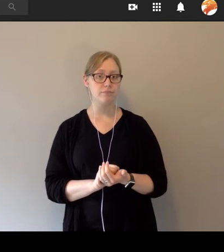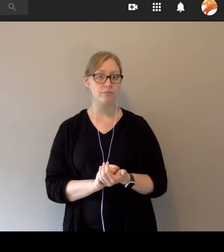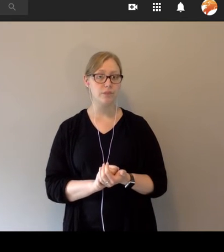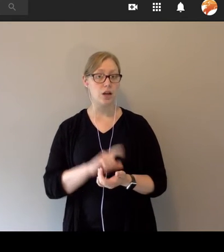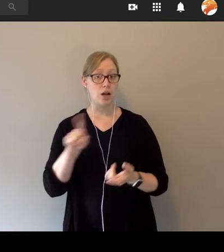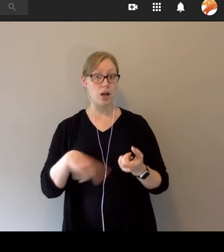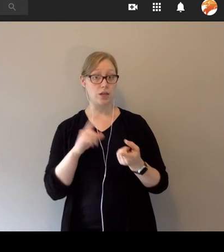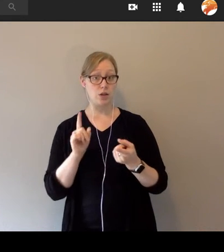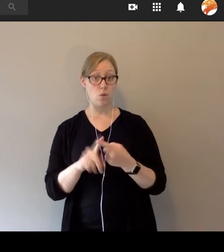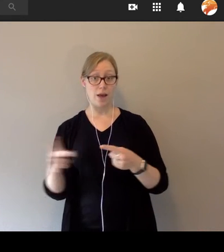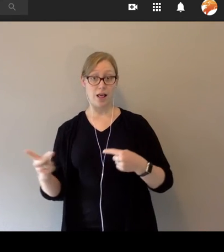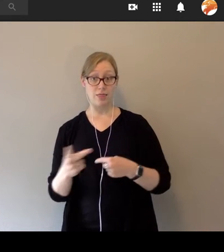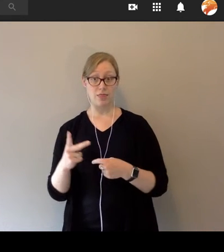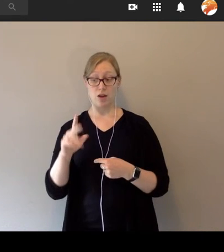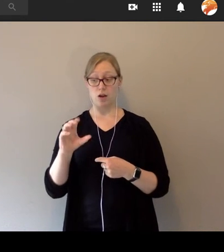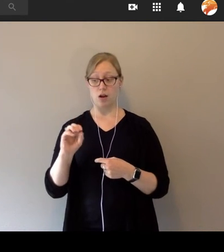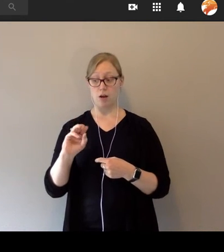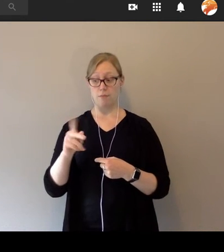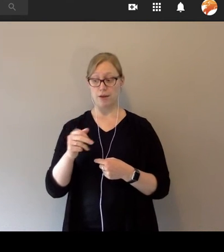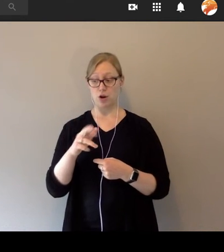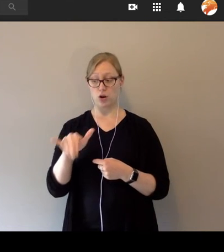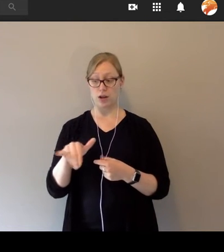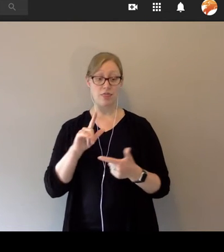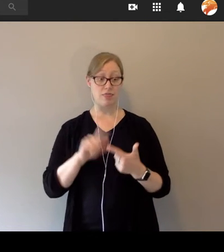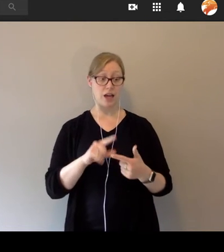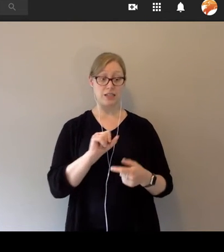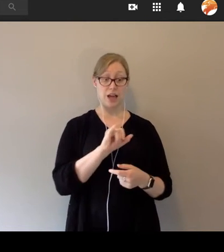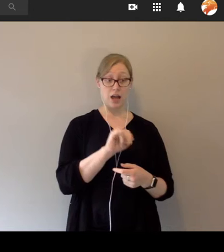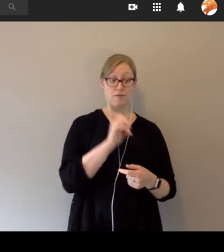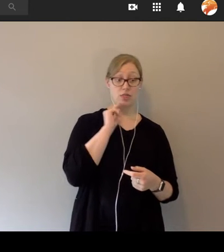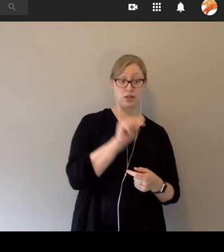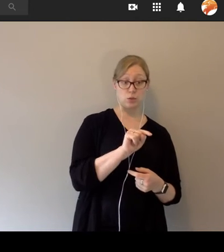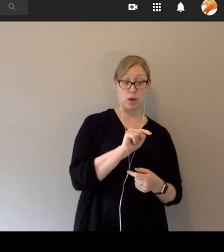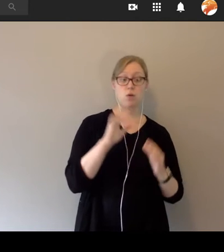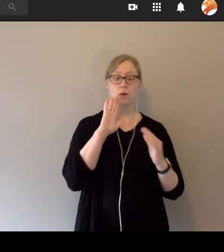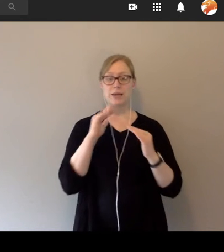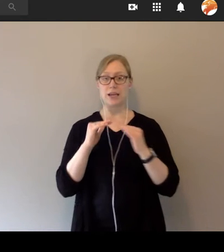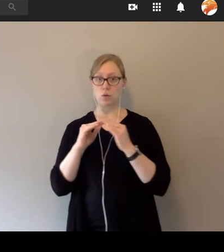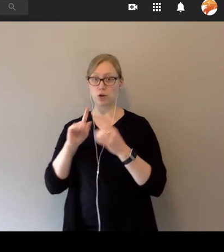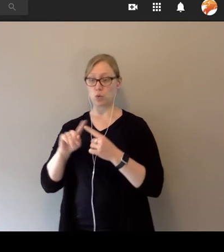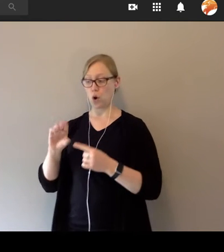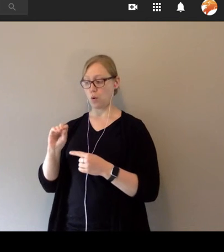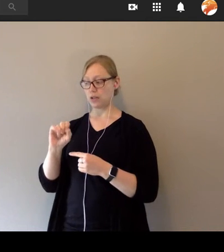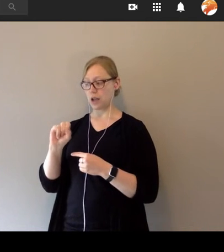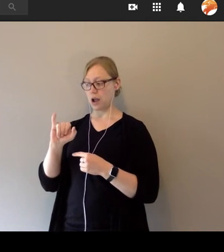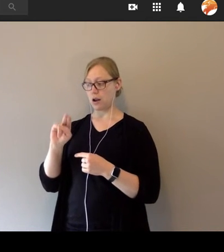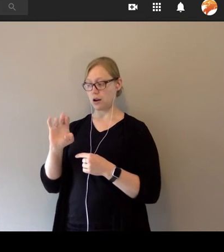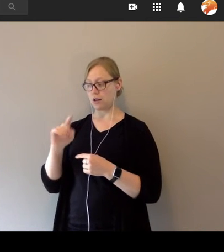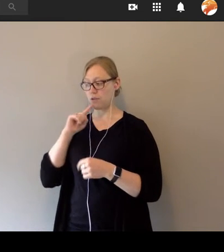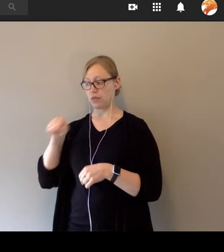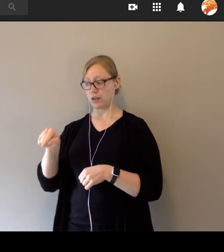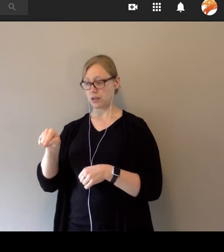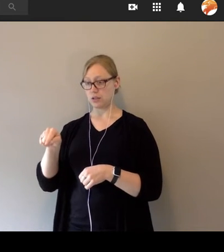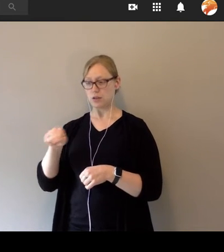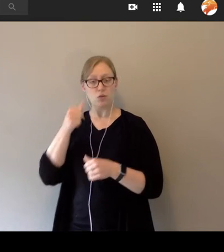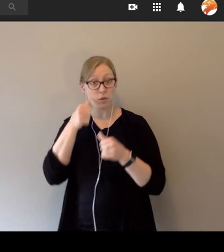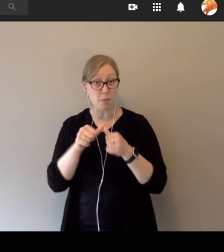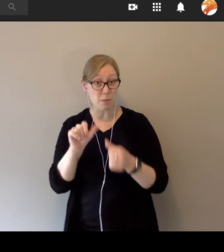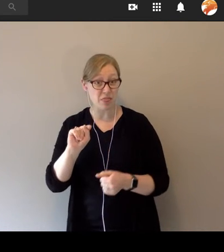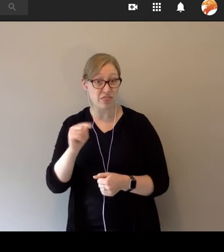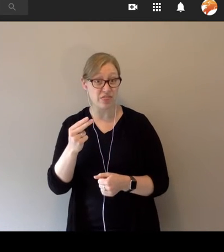their sine of one is equal to the cosine of the other. And so then we can just use simple algebra. So remember, theta is like it's a letter.